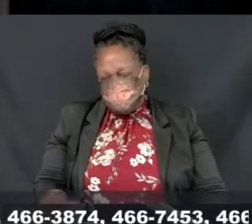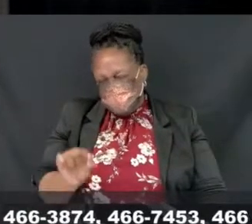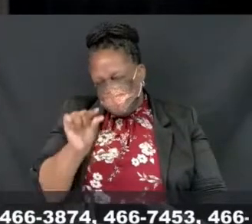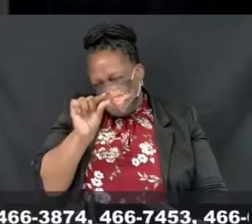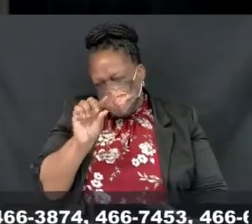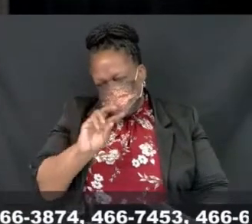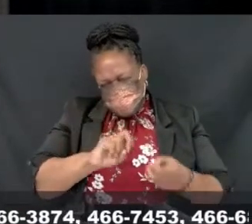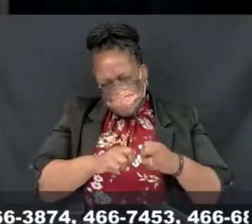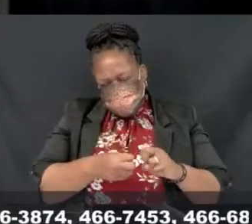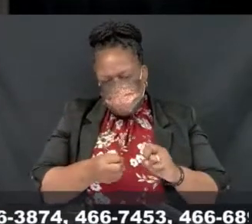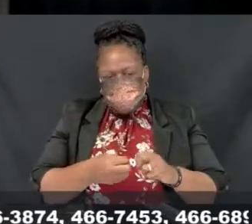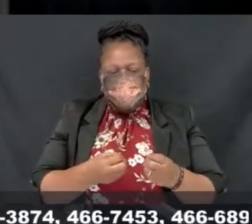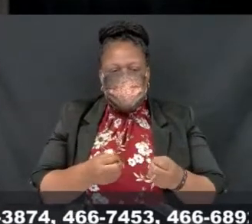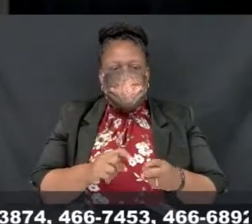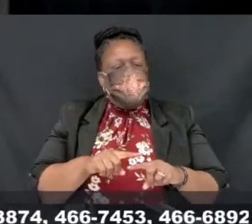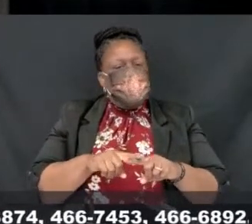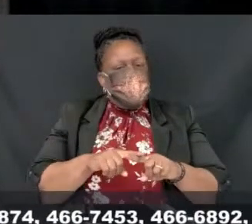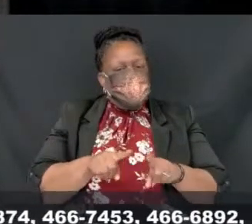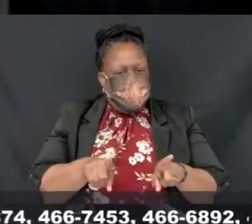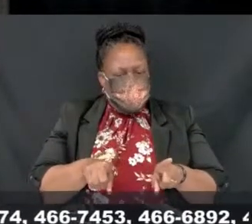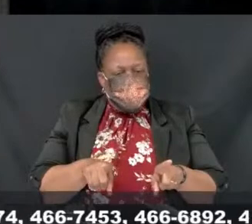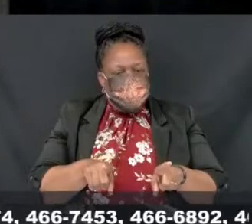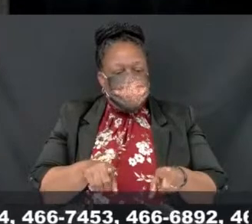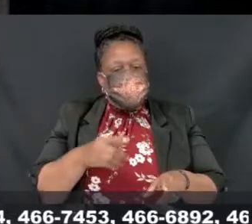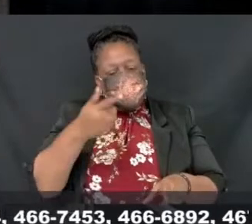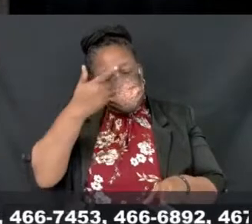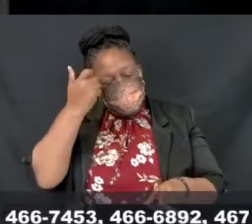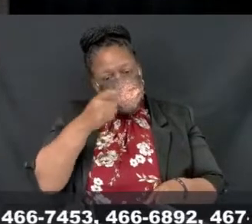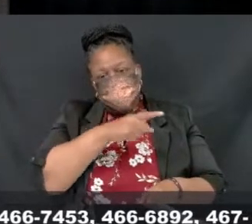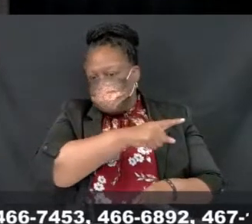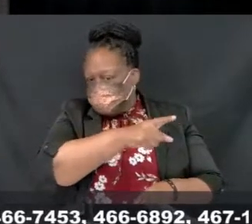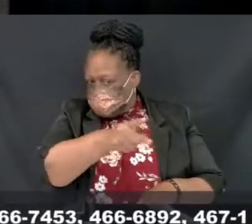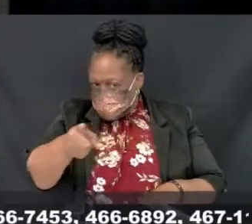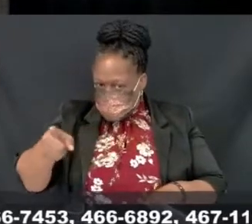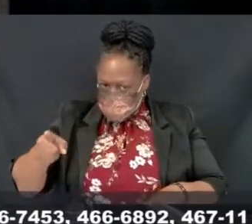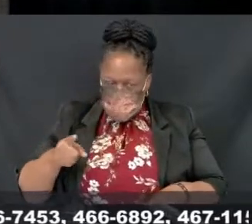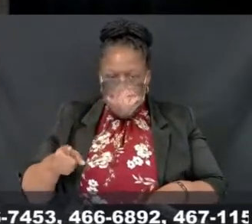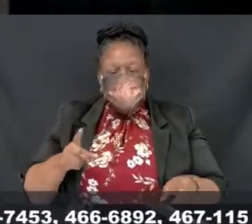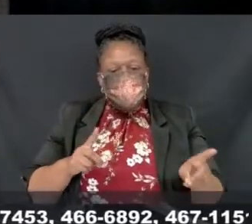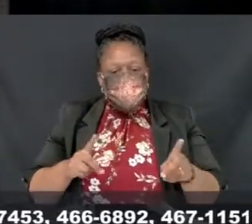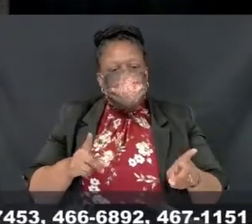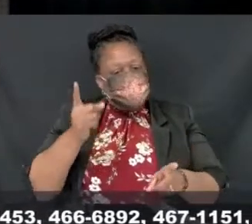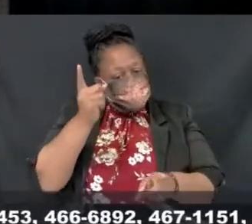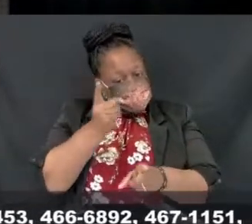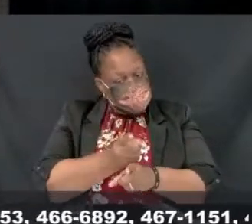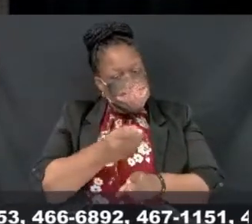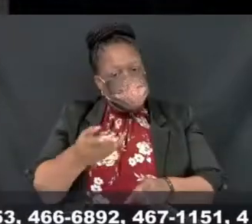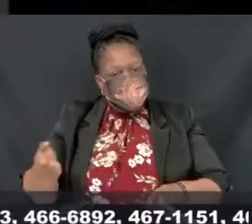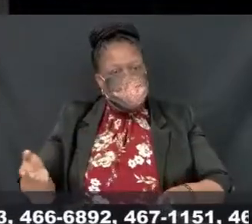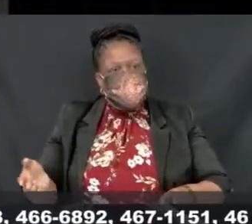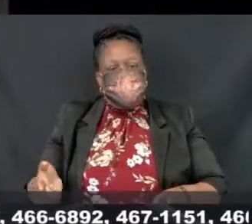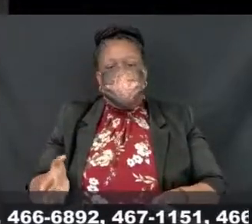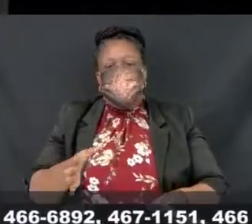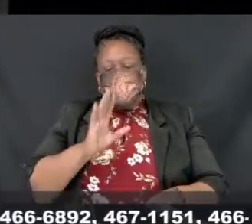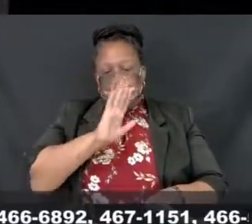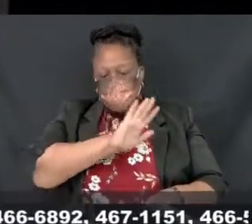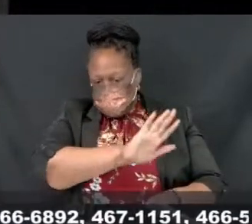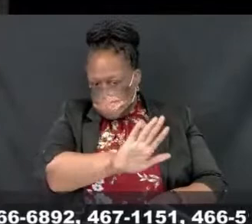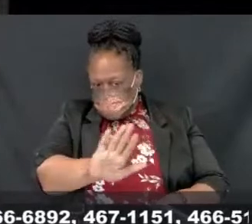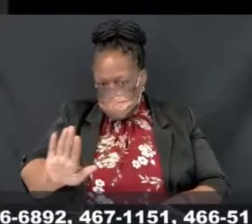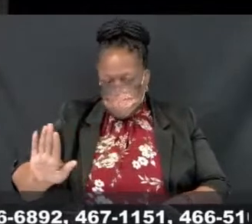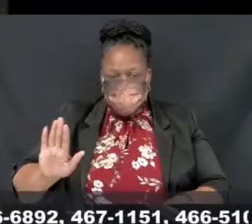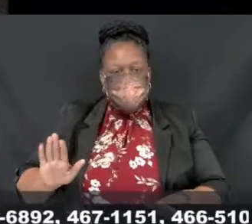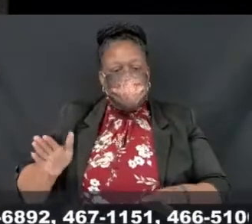there, but it's because of your behavior, your adherence to the